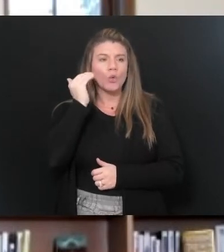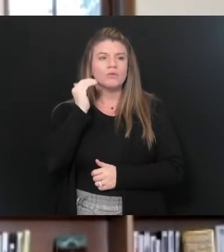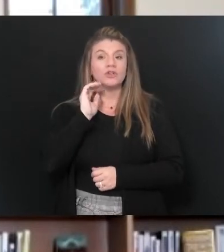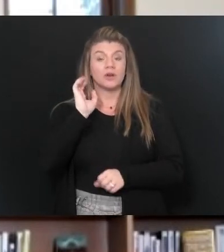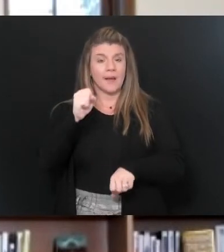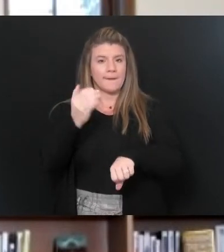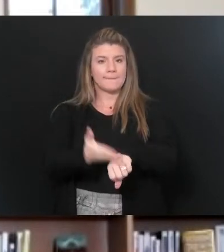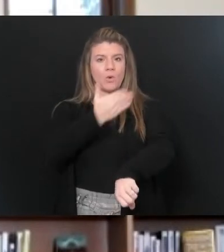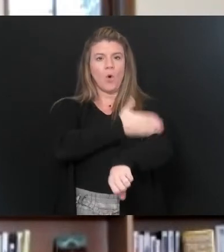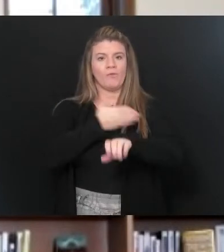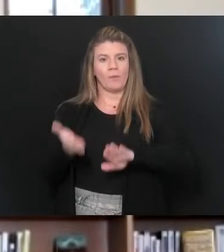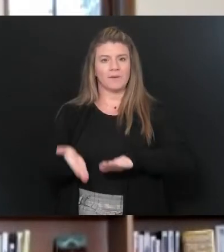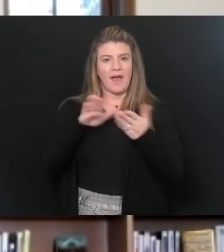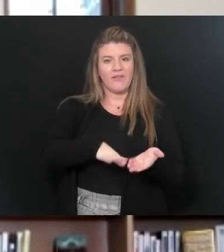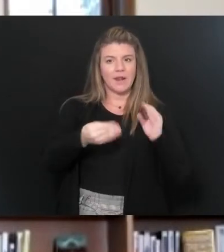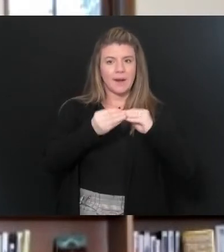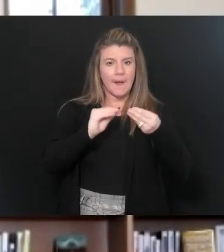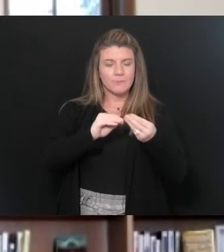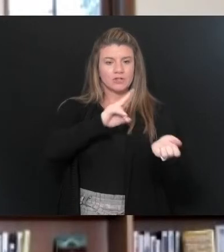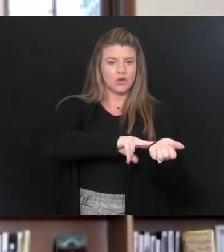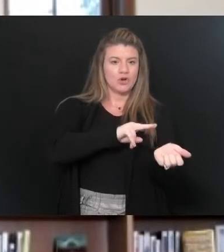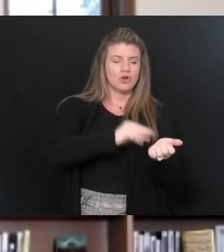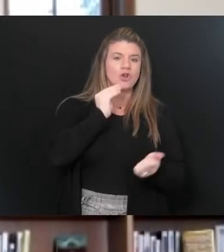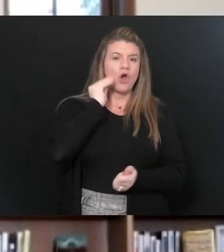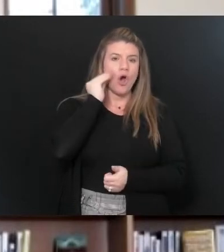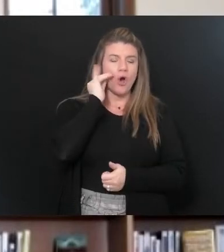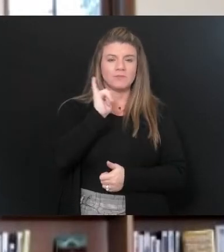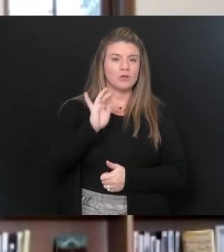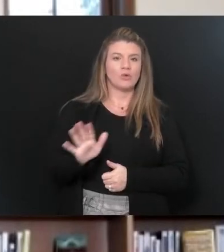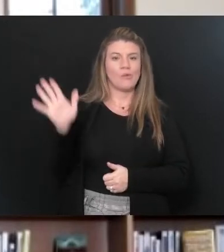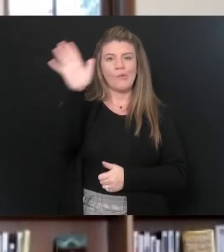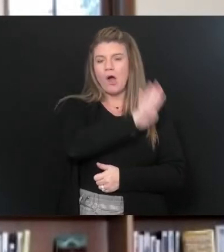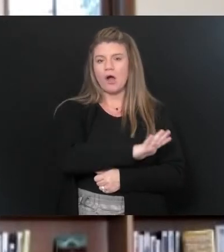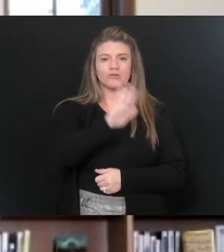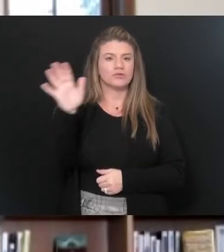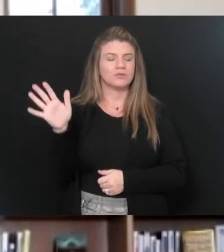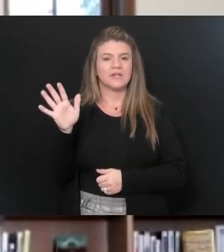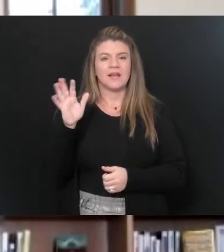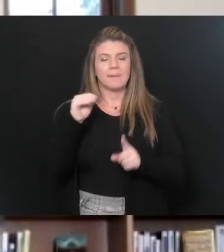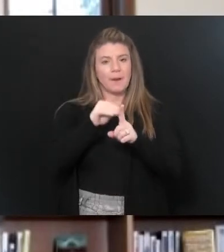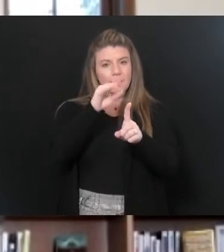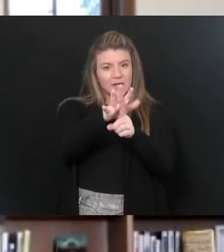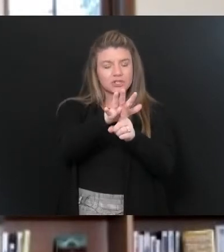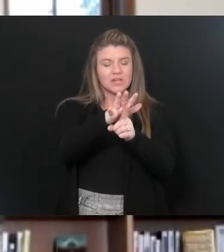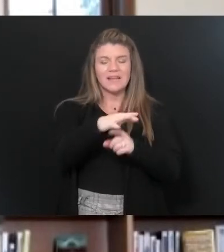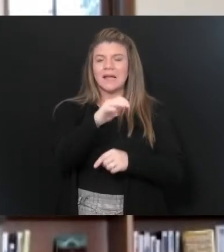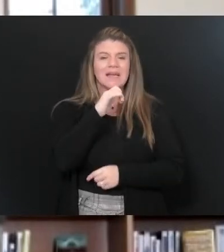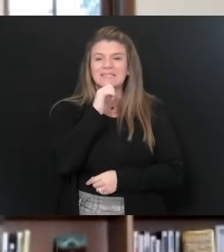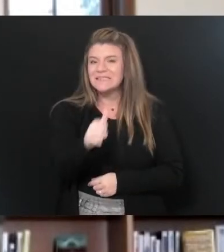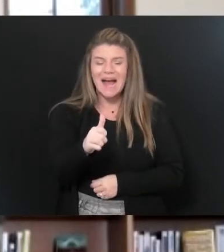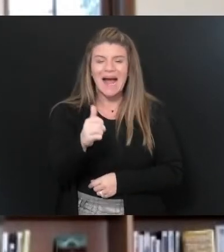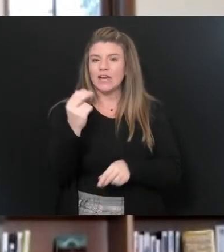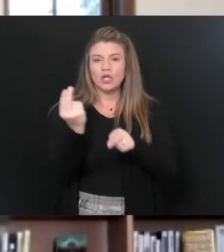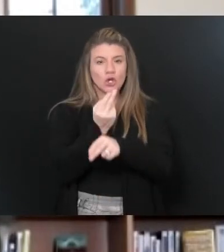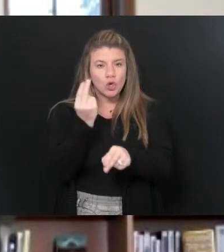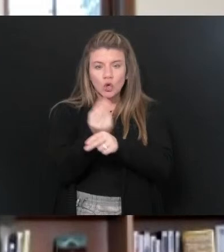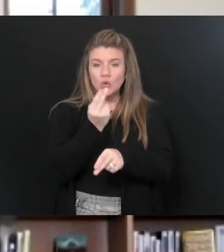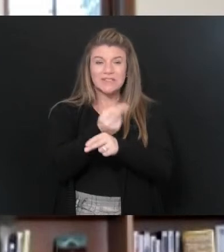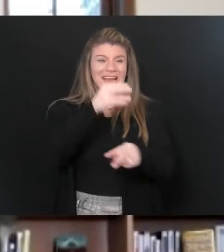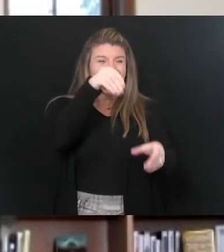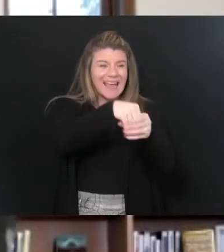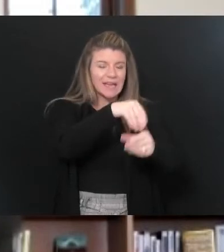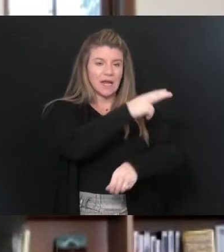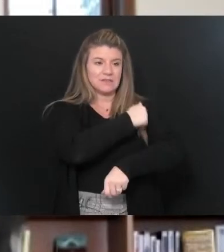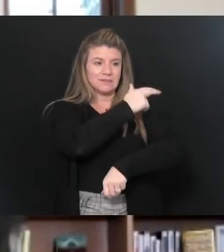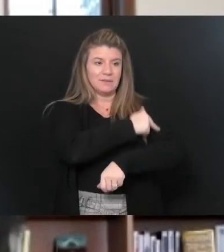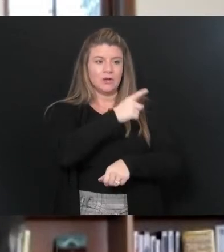mortality rates as well in nursing homes and across the emergency room population. It is not used in hospital settings. It is